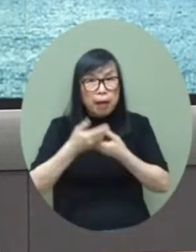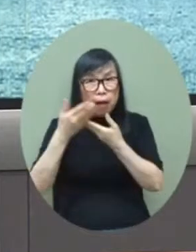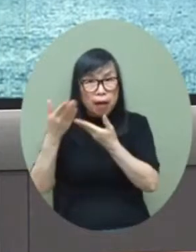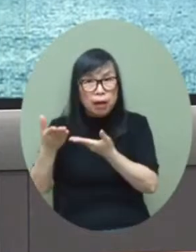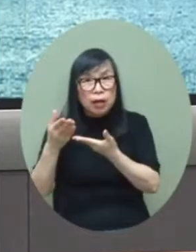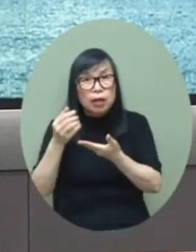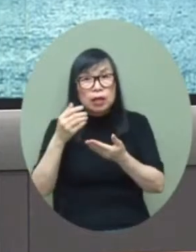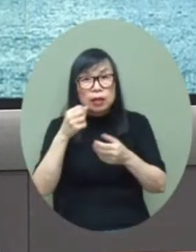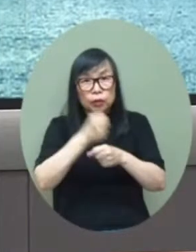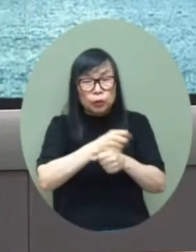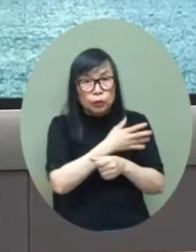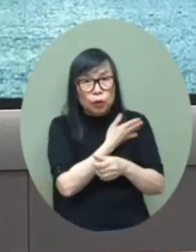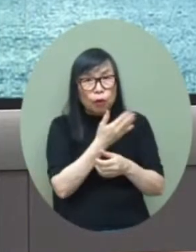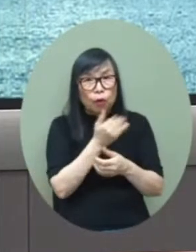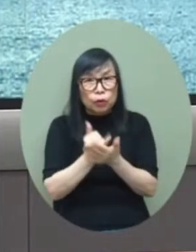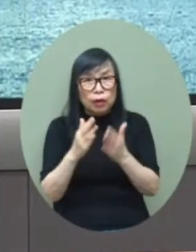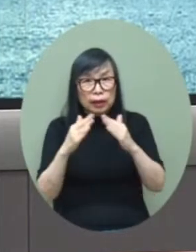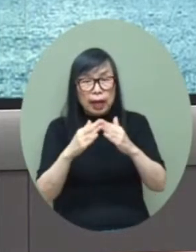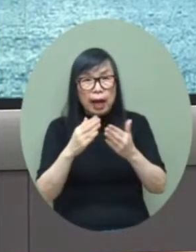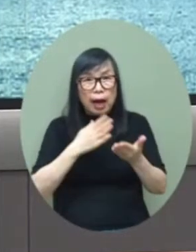The hospital will give them